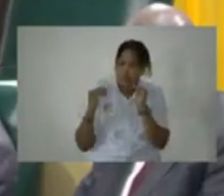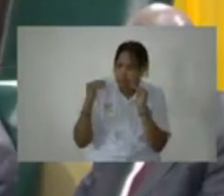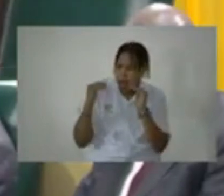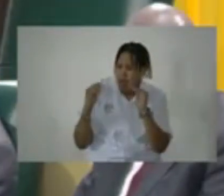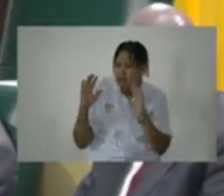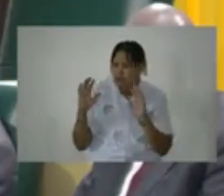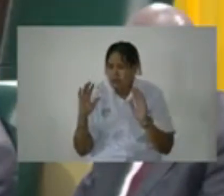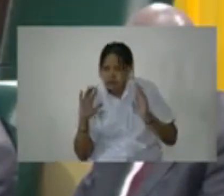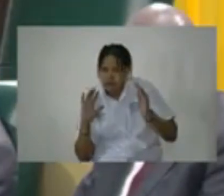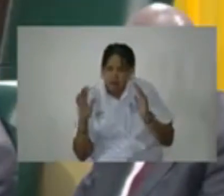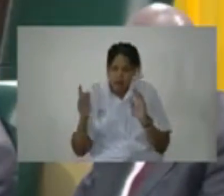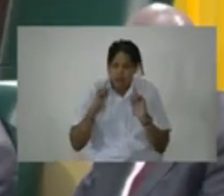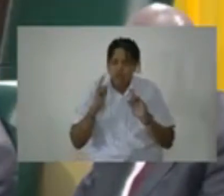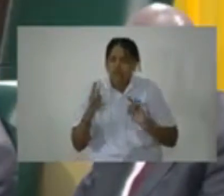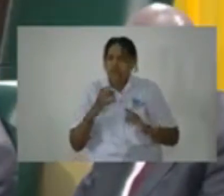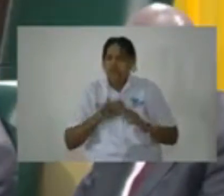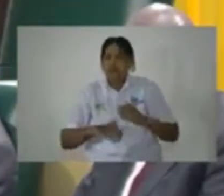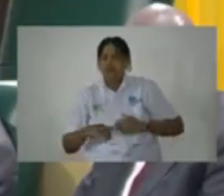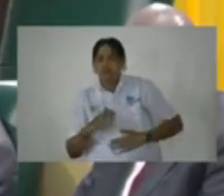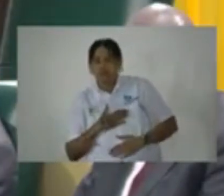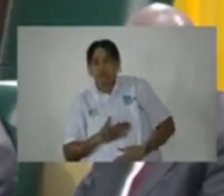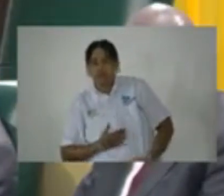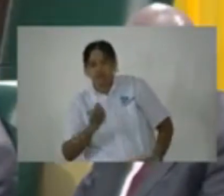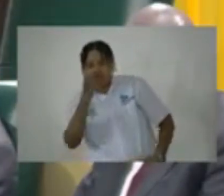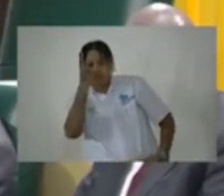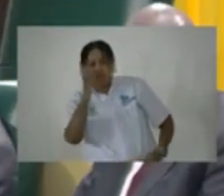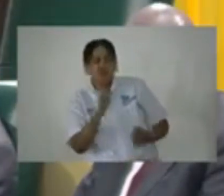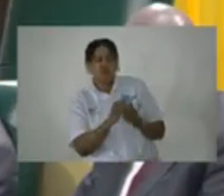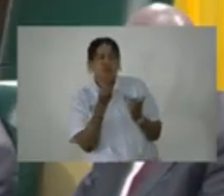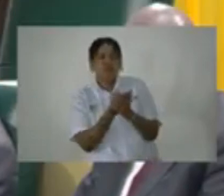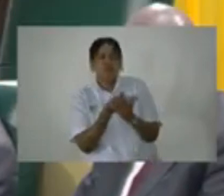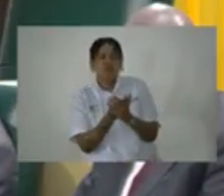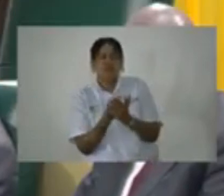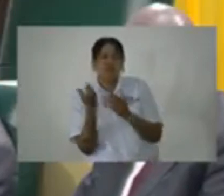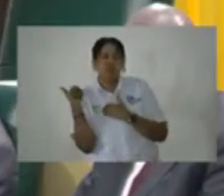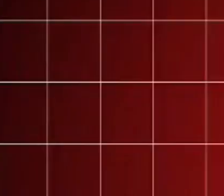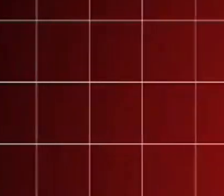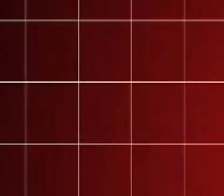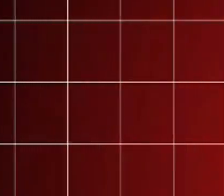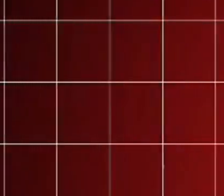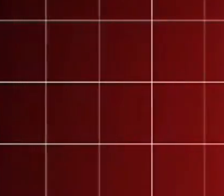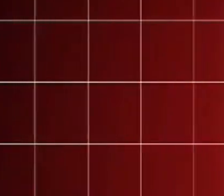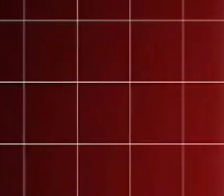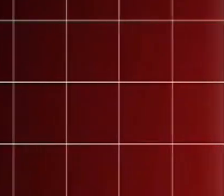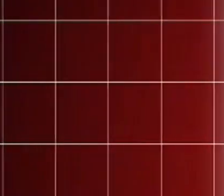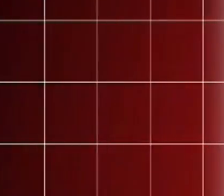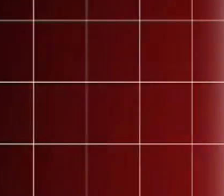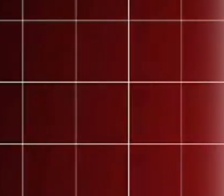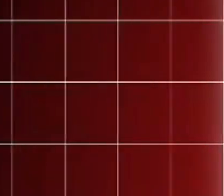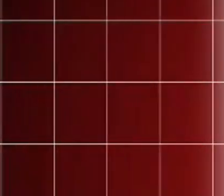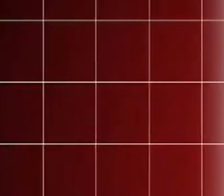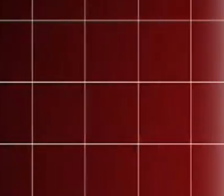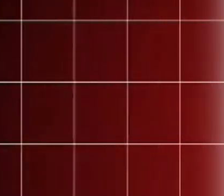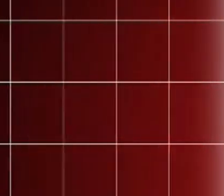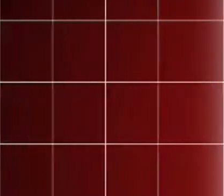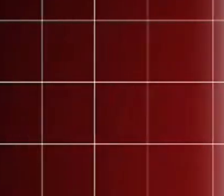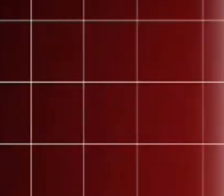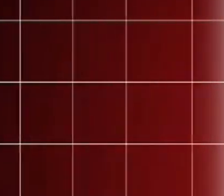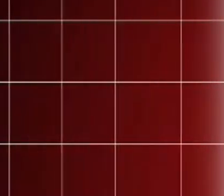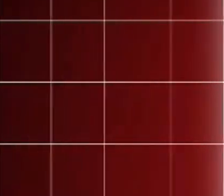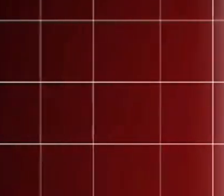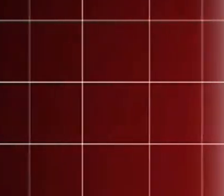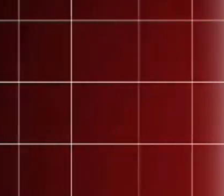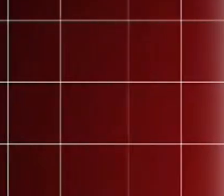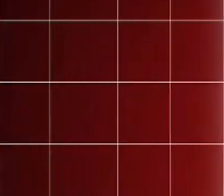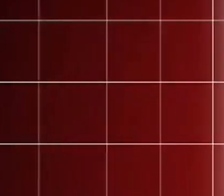Mr. Speaker, compassion with fiscal responsibility. Moving quickly to the